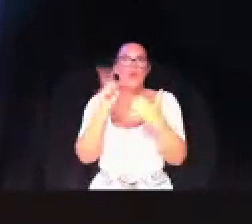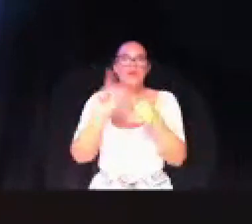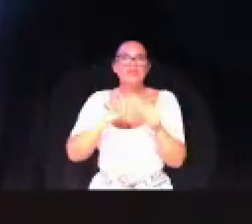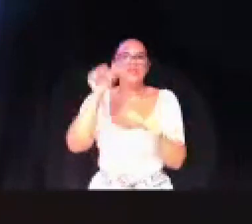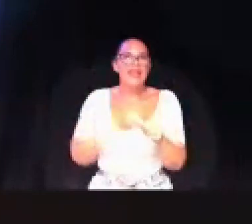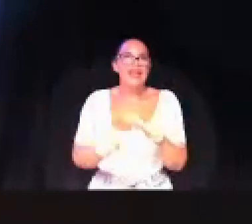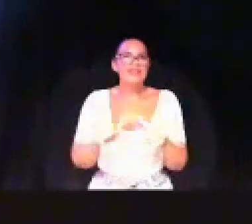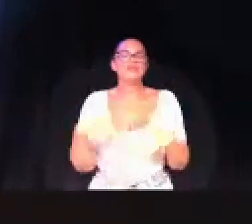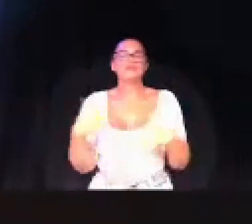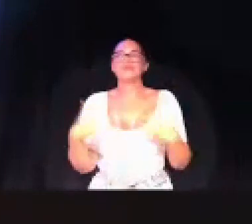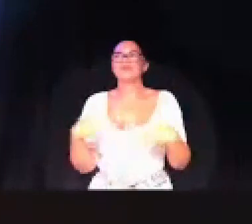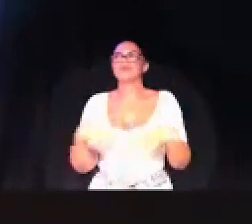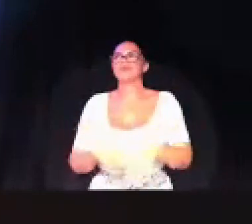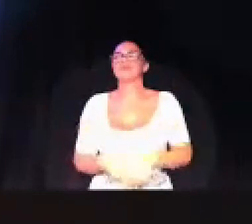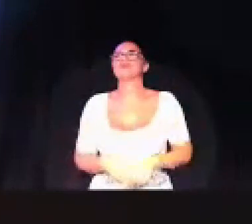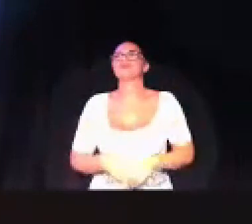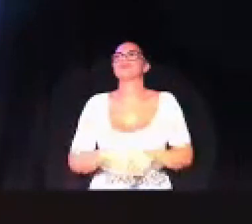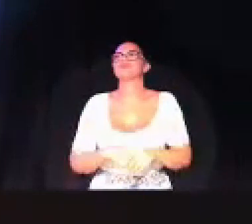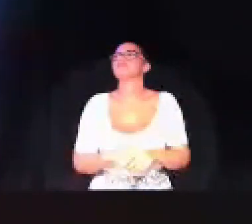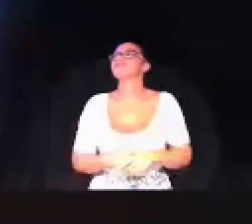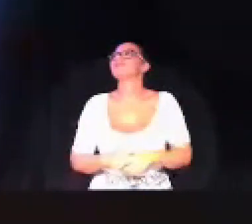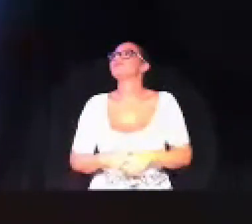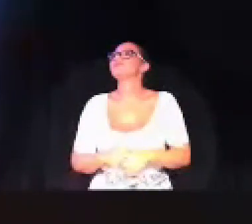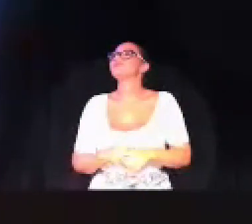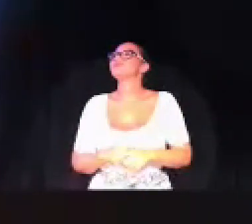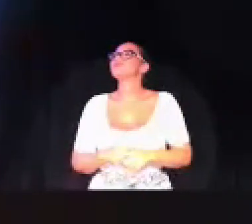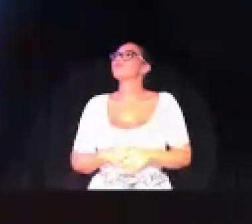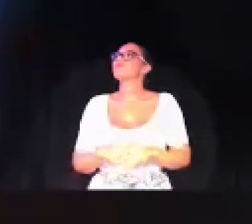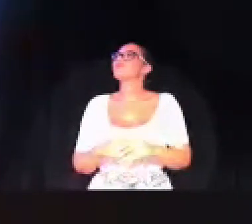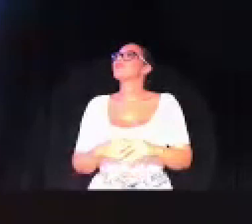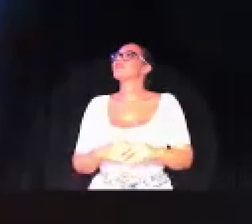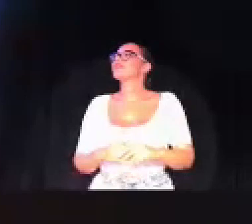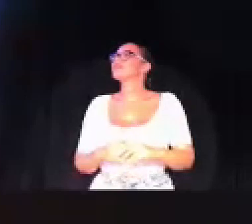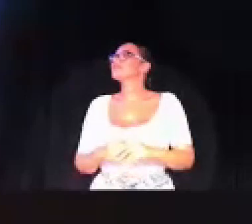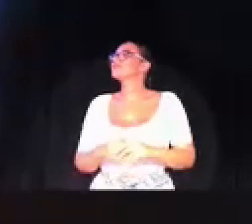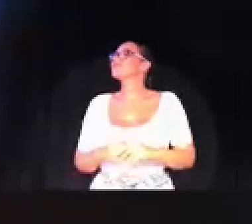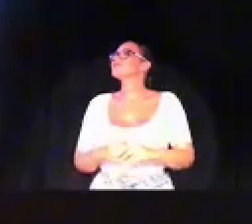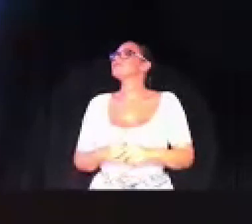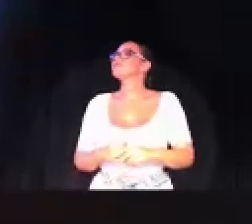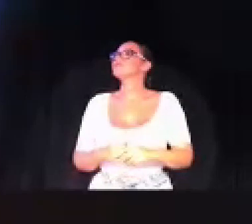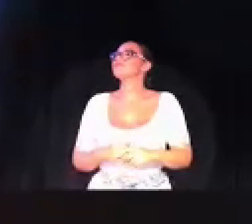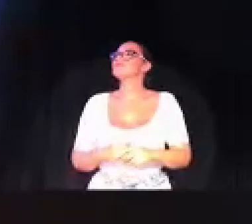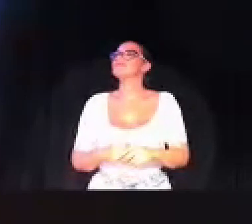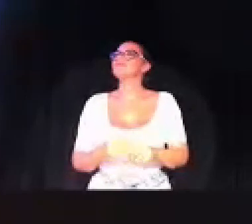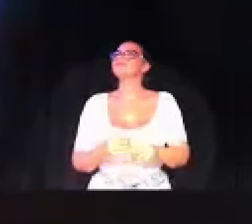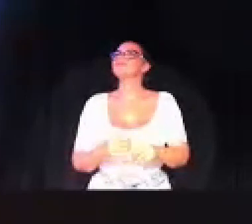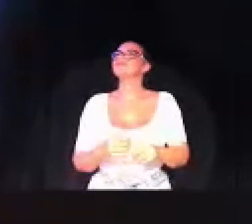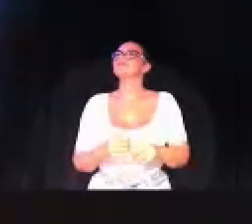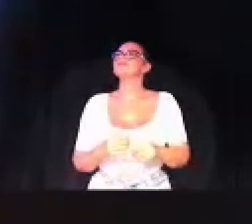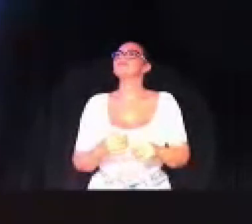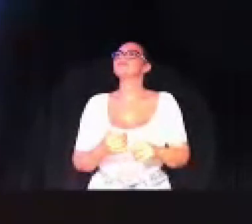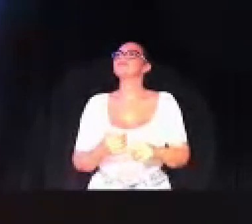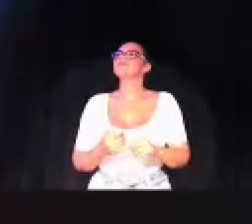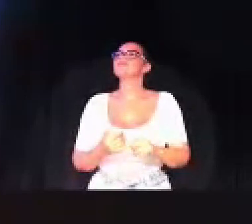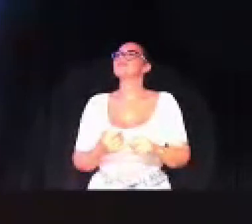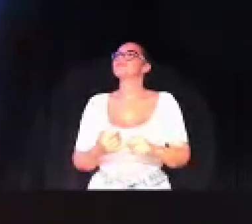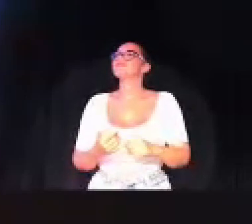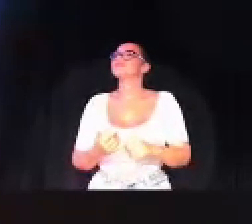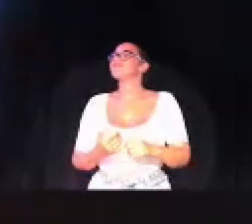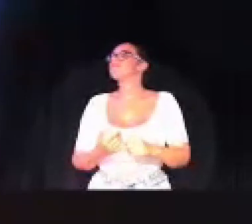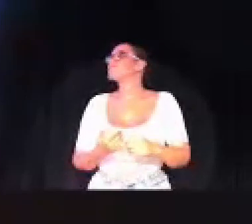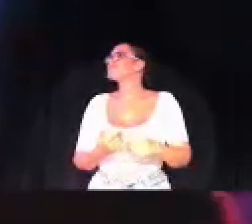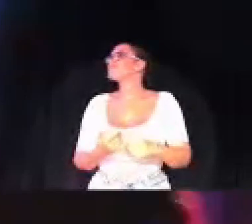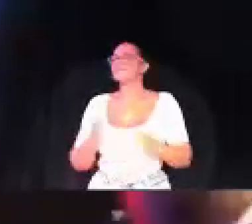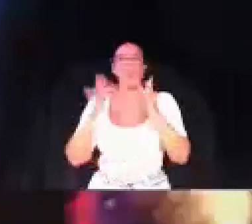cheers. Lovely. Any other questions in the room? And if it doesn't look like it, have we got any, Deborah, have we got